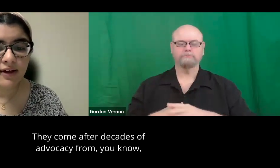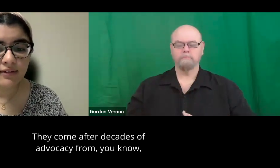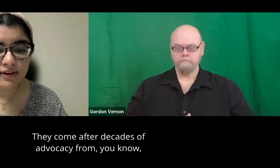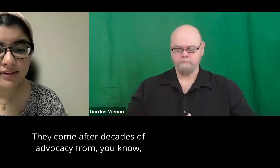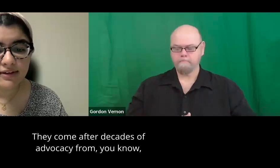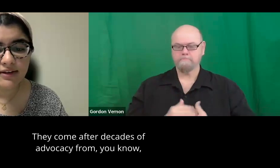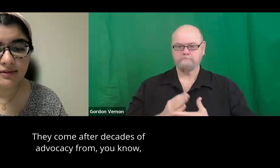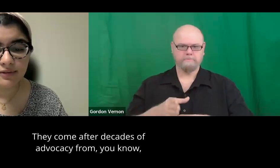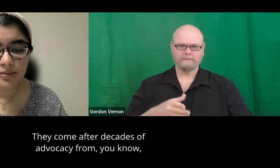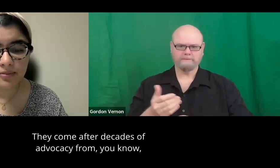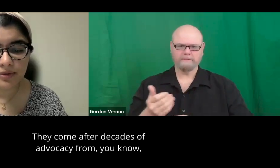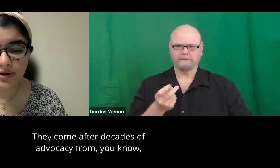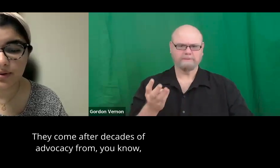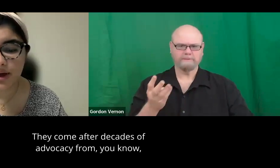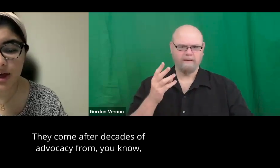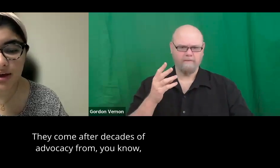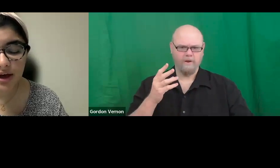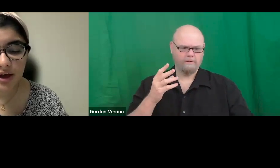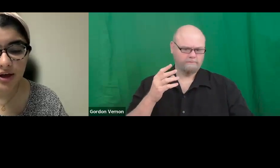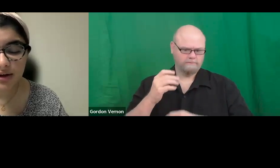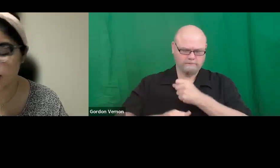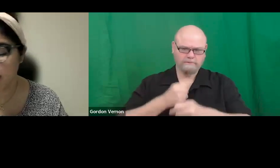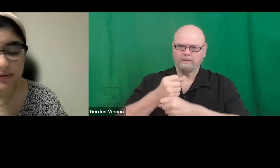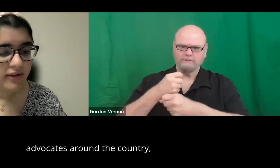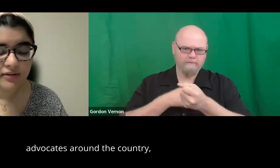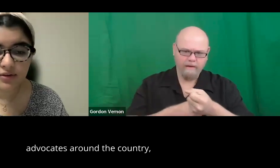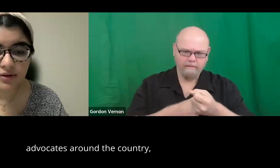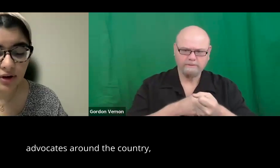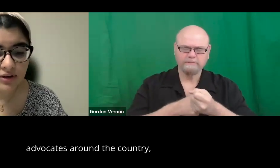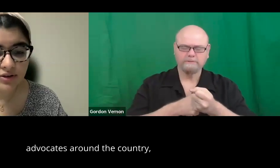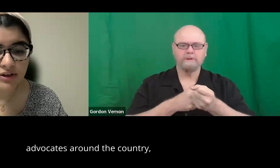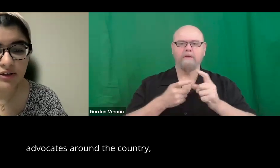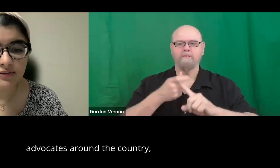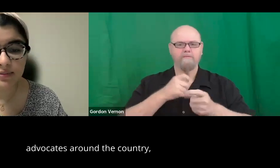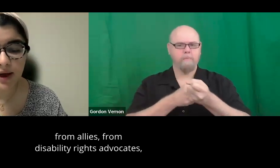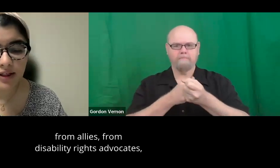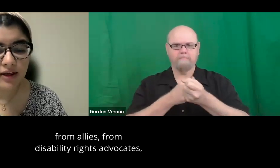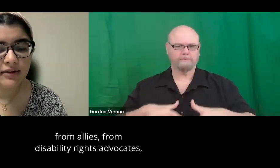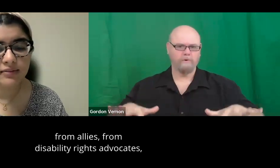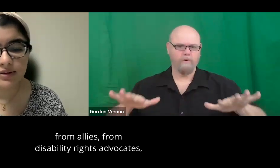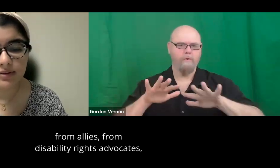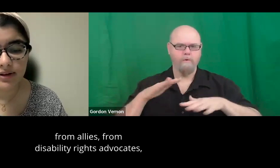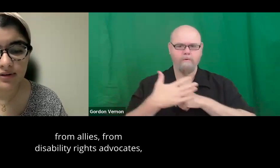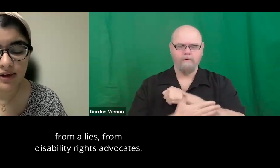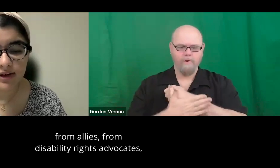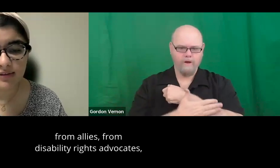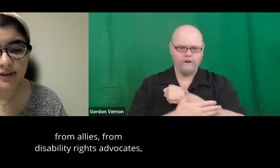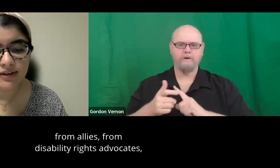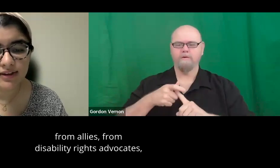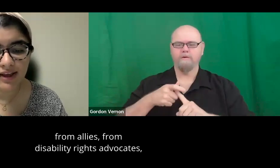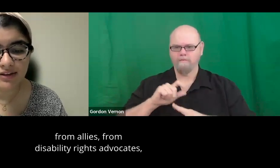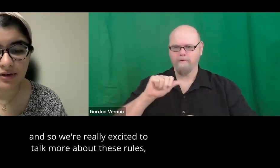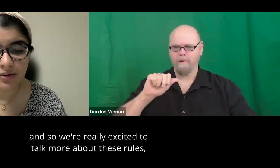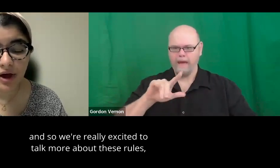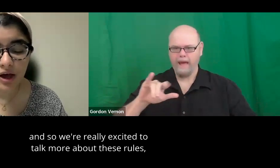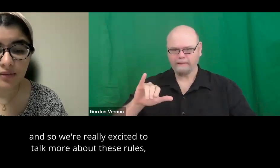decades of advocacy from, uh, advocates around the country, from allies, from disability rights